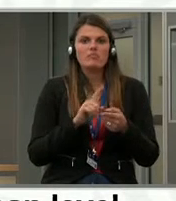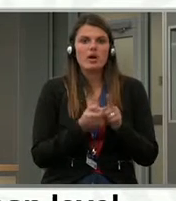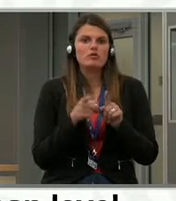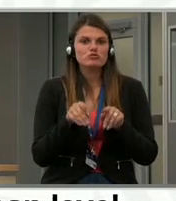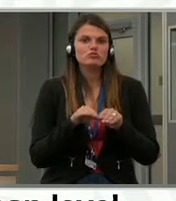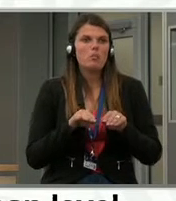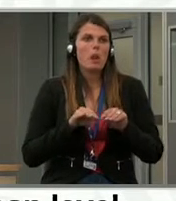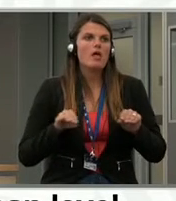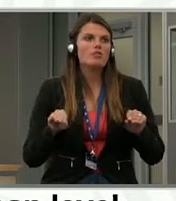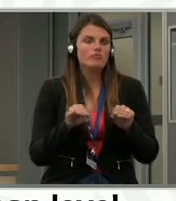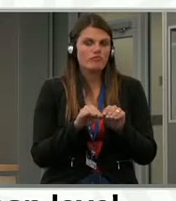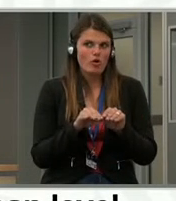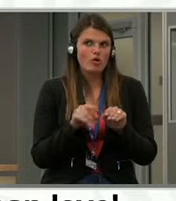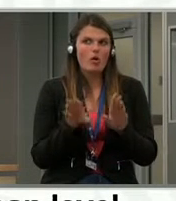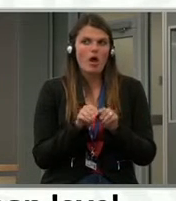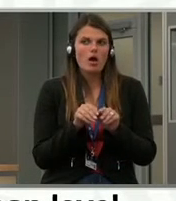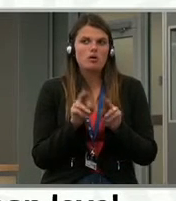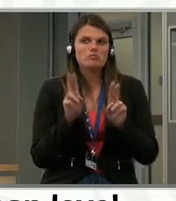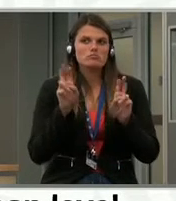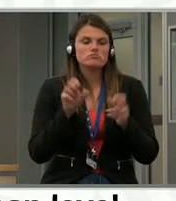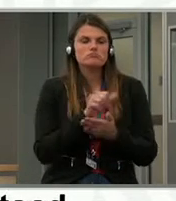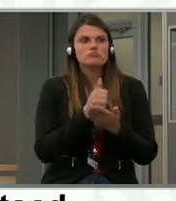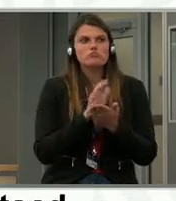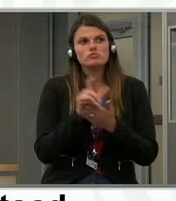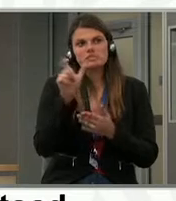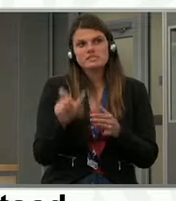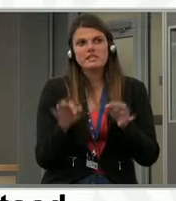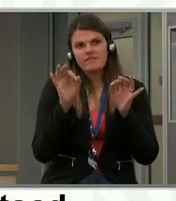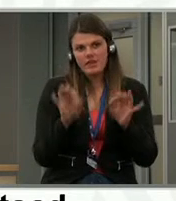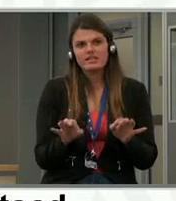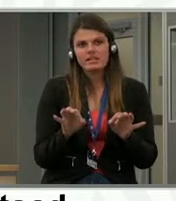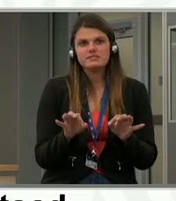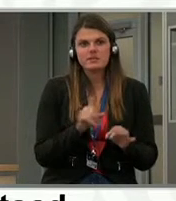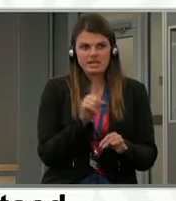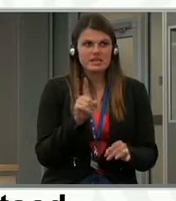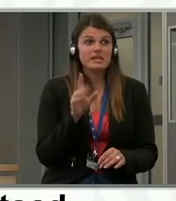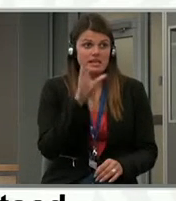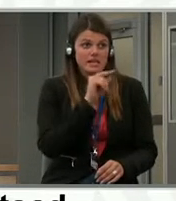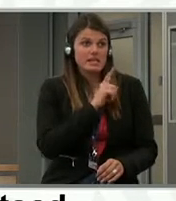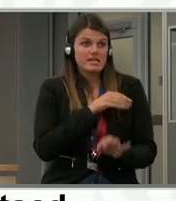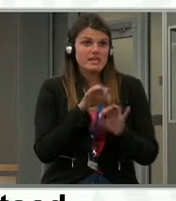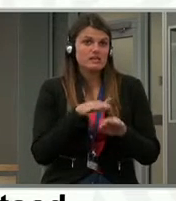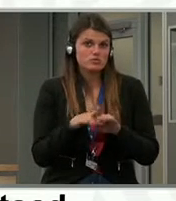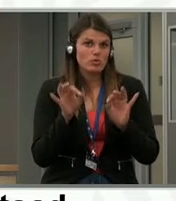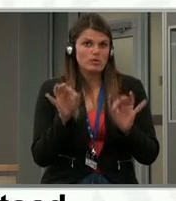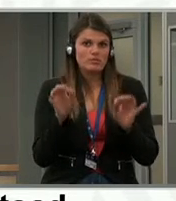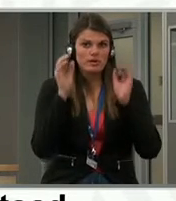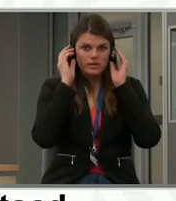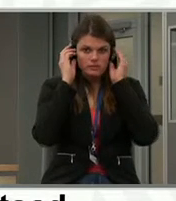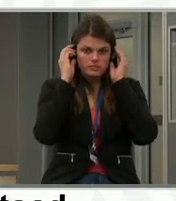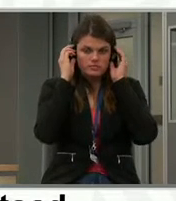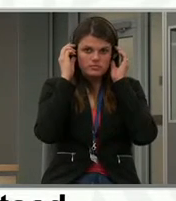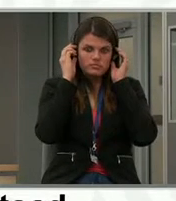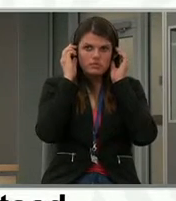effectively understood and pursued. We need to ask for more balanced priorities in line with the goal of reducing poverty and social